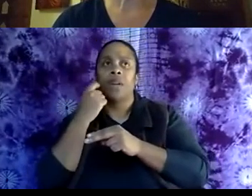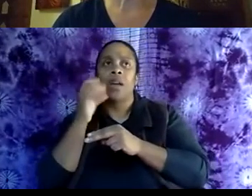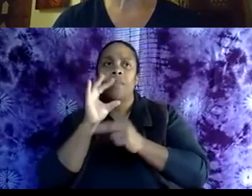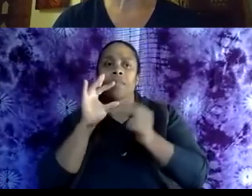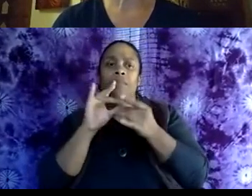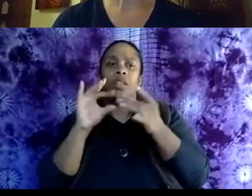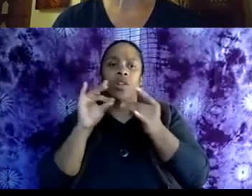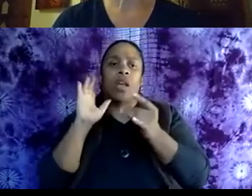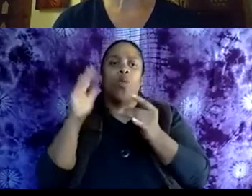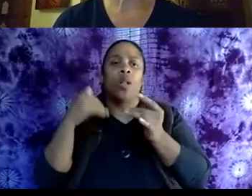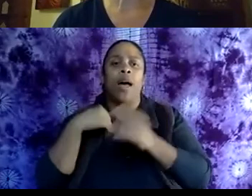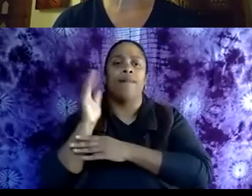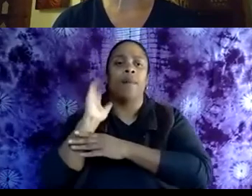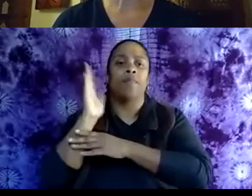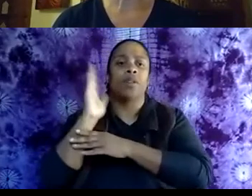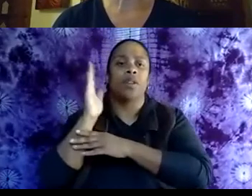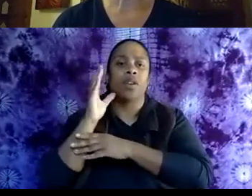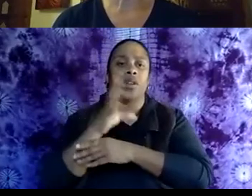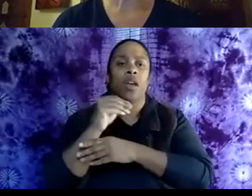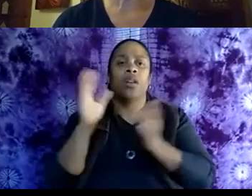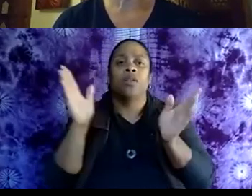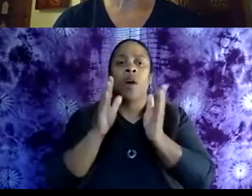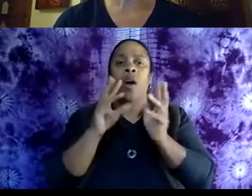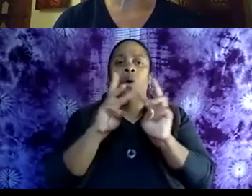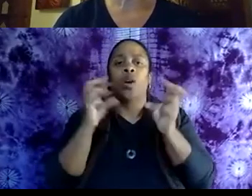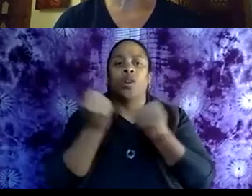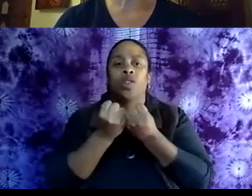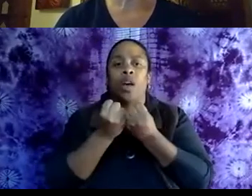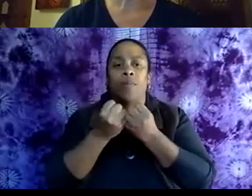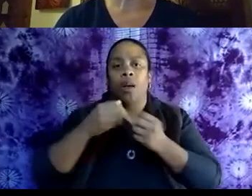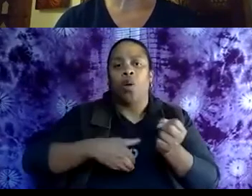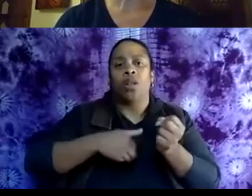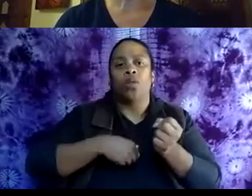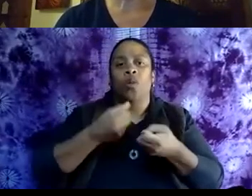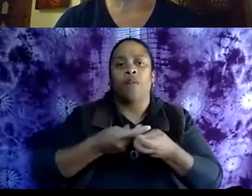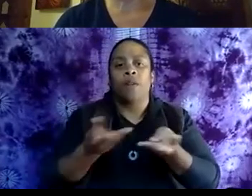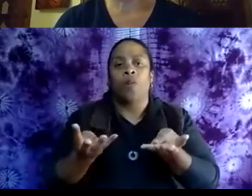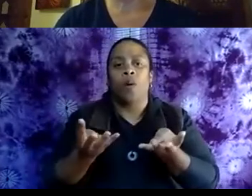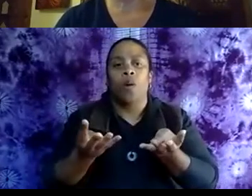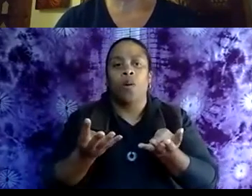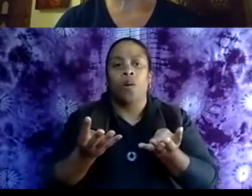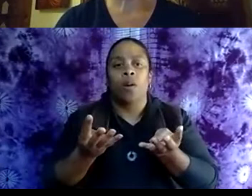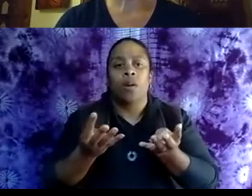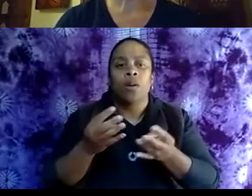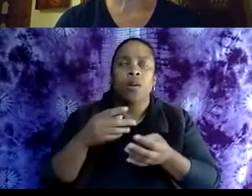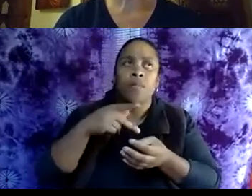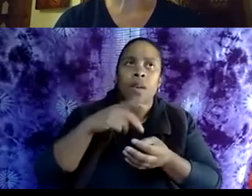presentation and a little mini workshop about intuitive tarot, teaching the intuitive tarot at BEPC